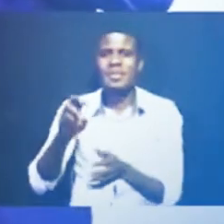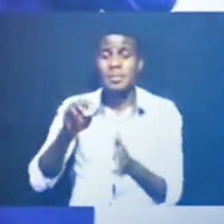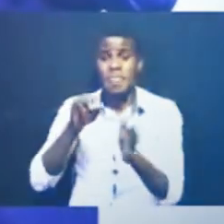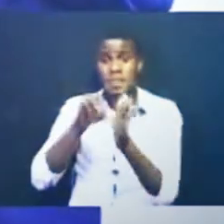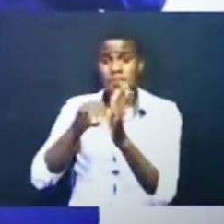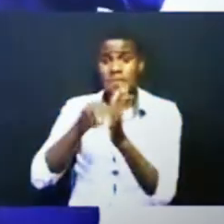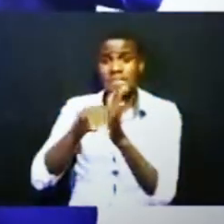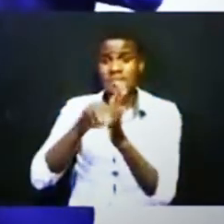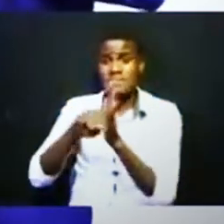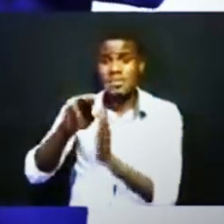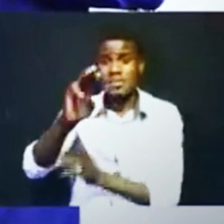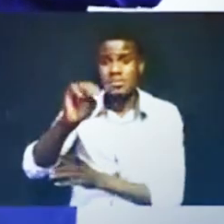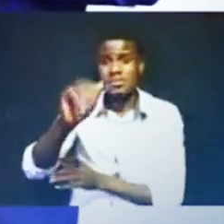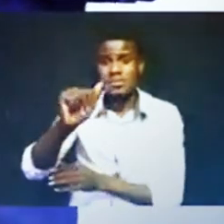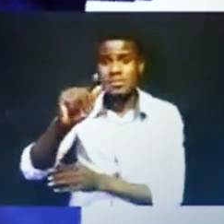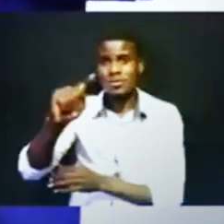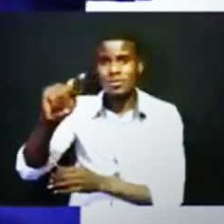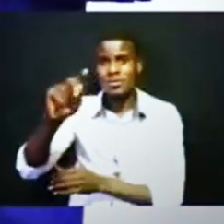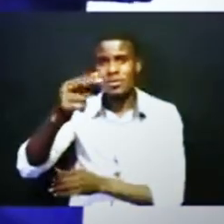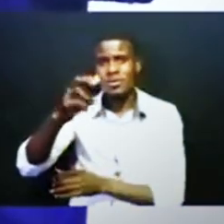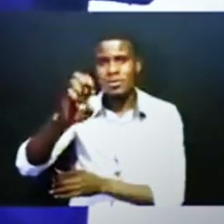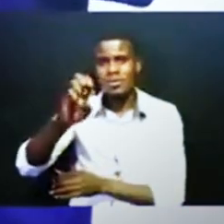Matthew. We'll take it from